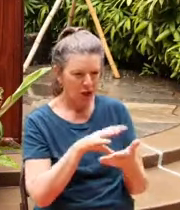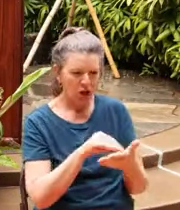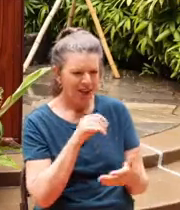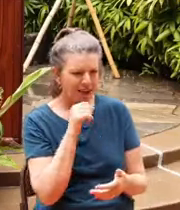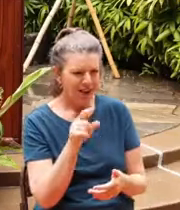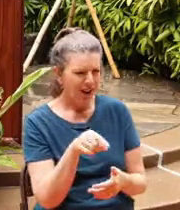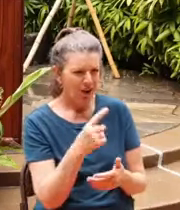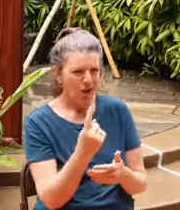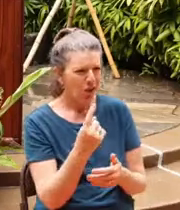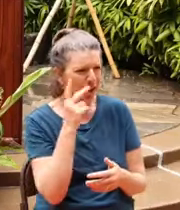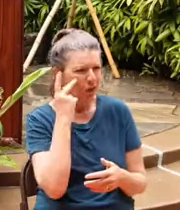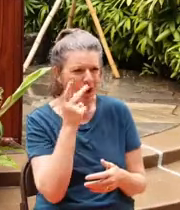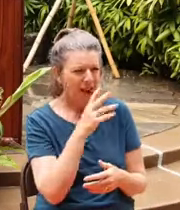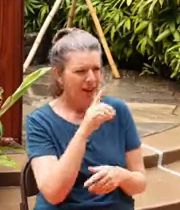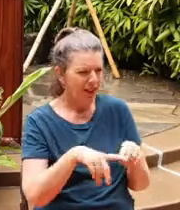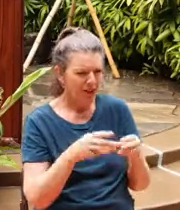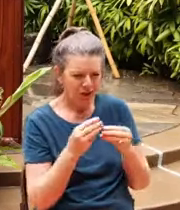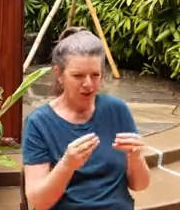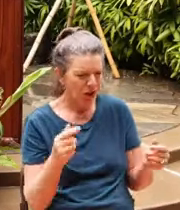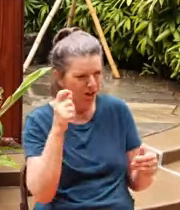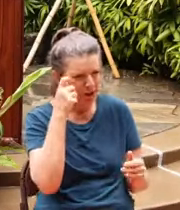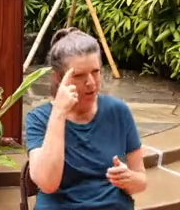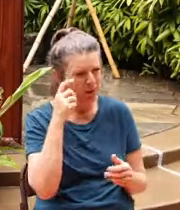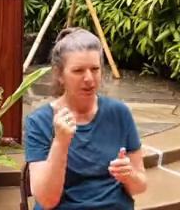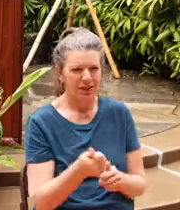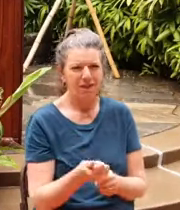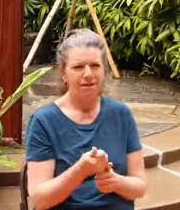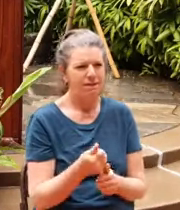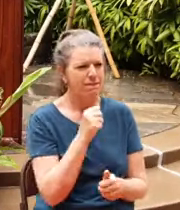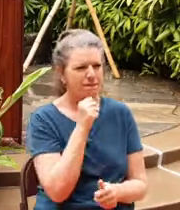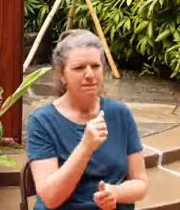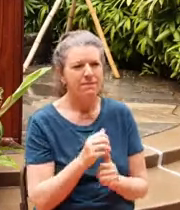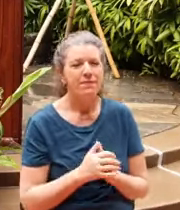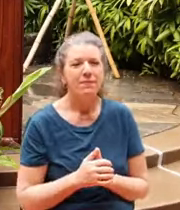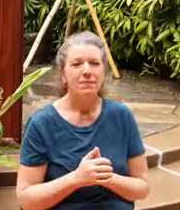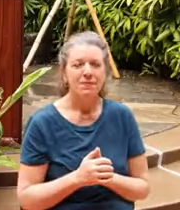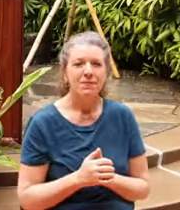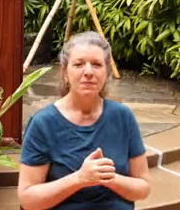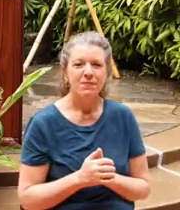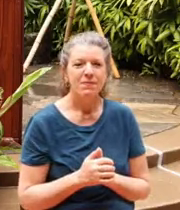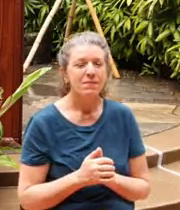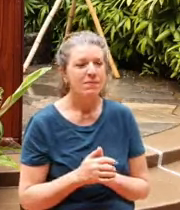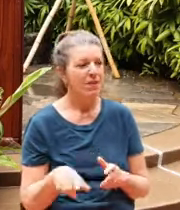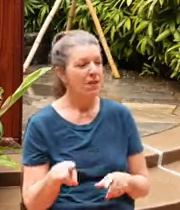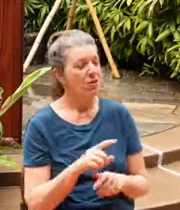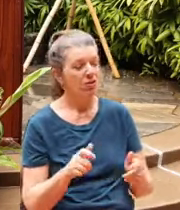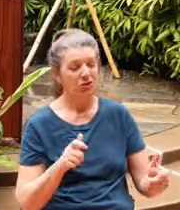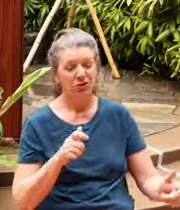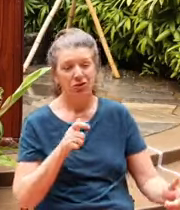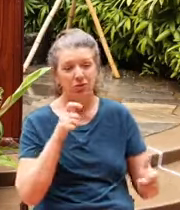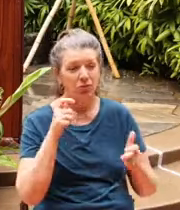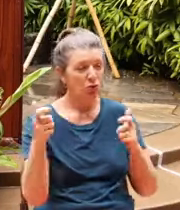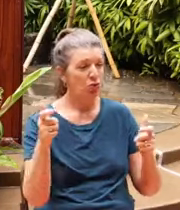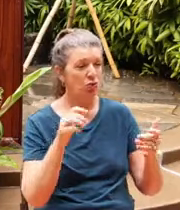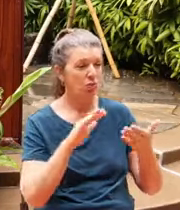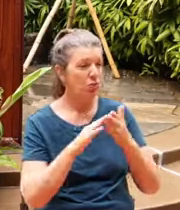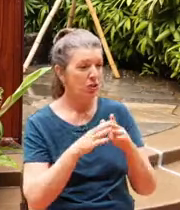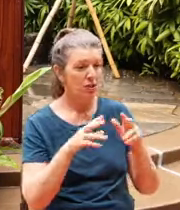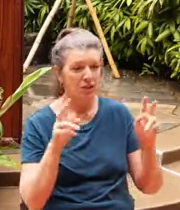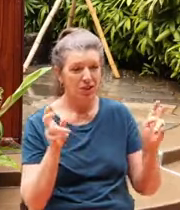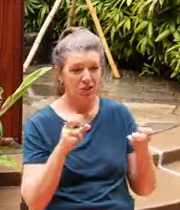cannot be solved by government alone. These are monumental community issues